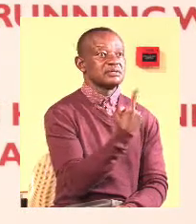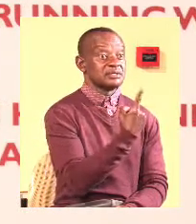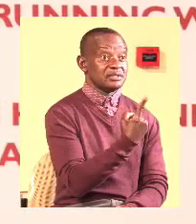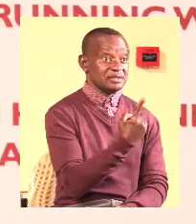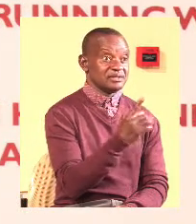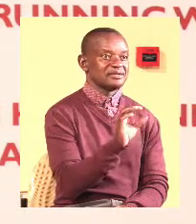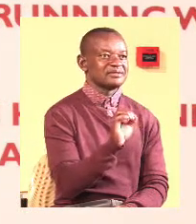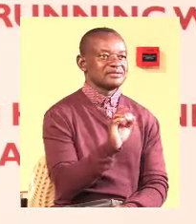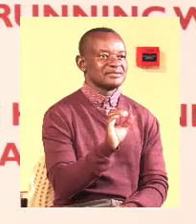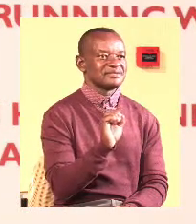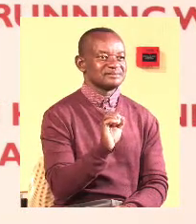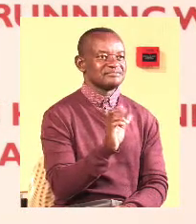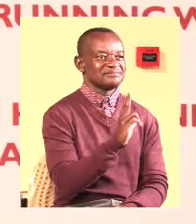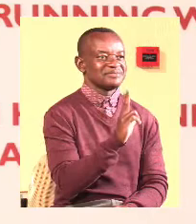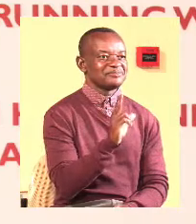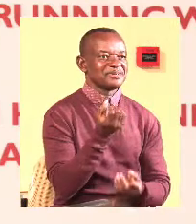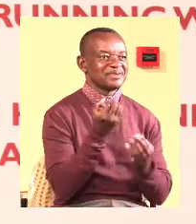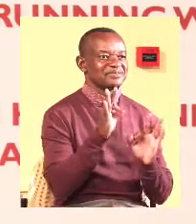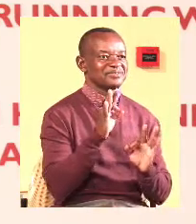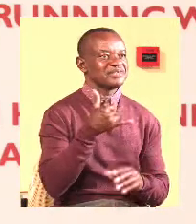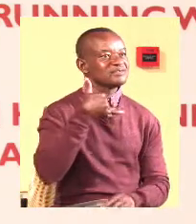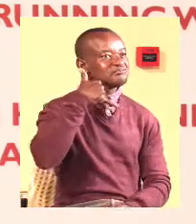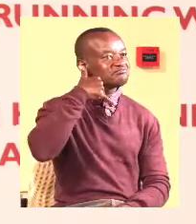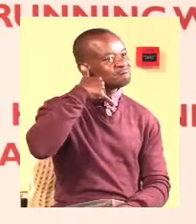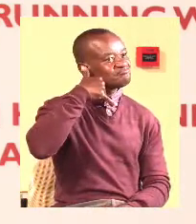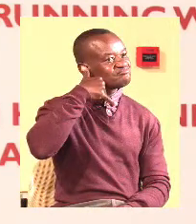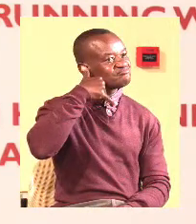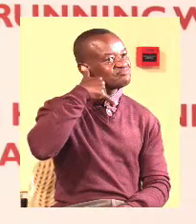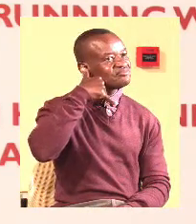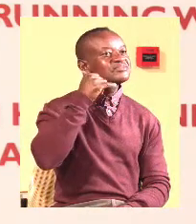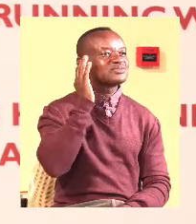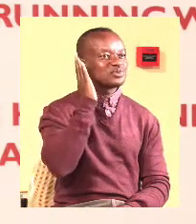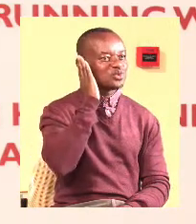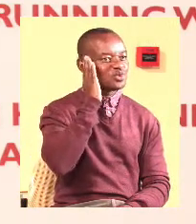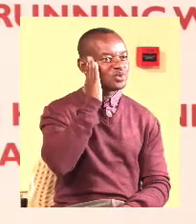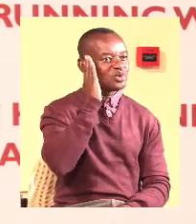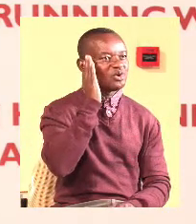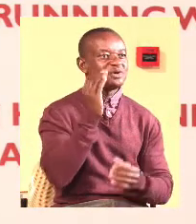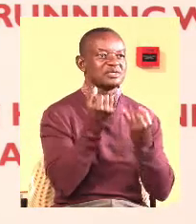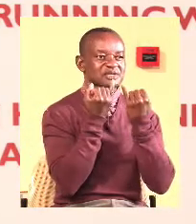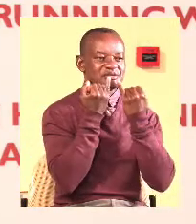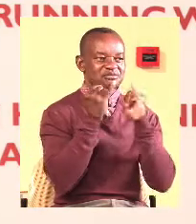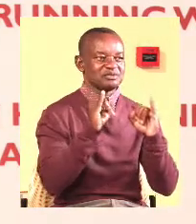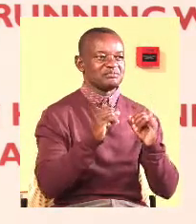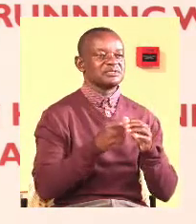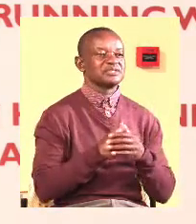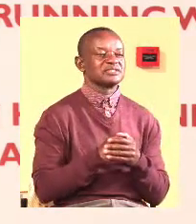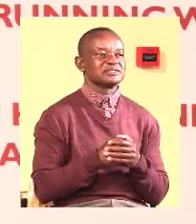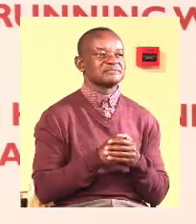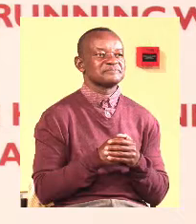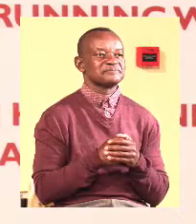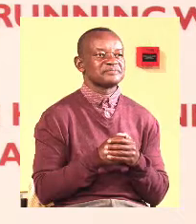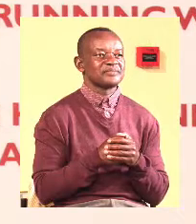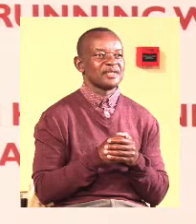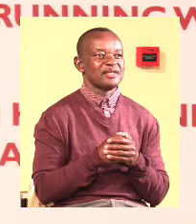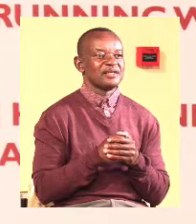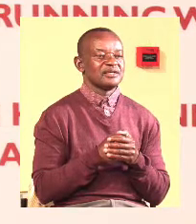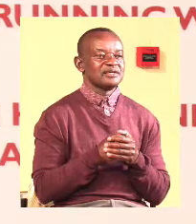call to get information. So these are some of the various, and I know that the Ministry